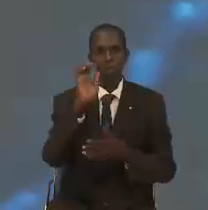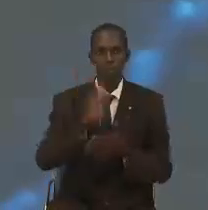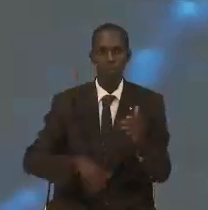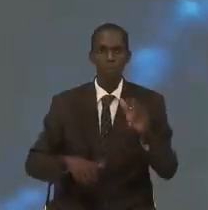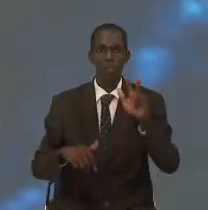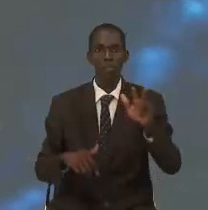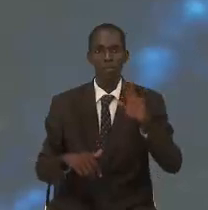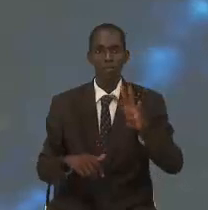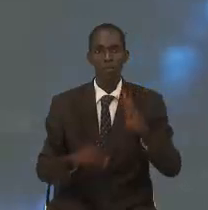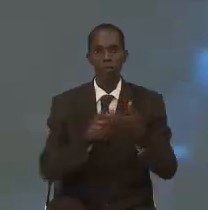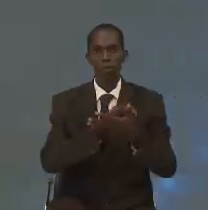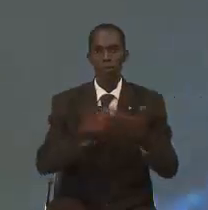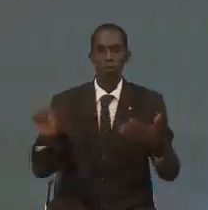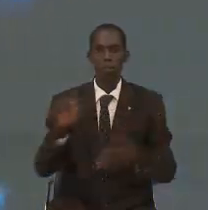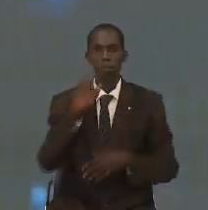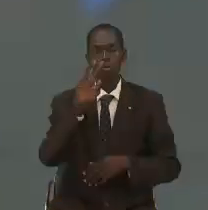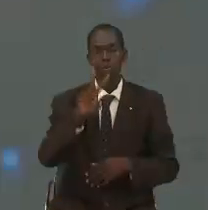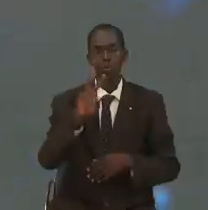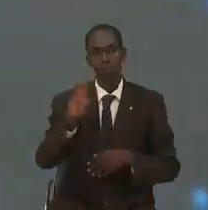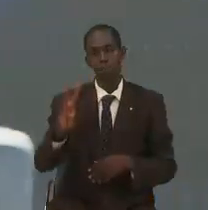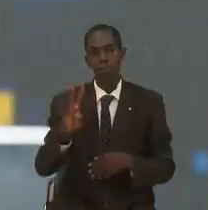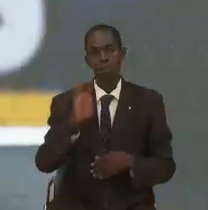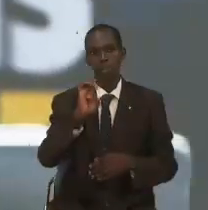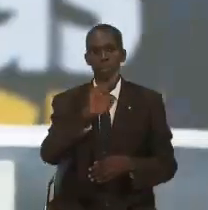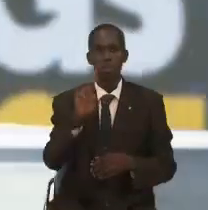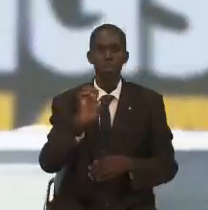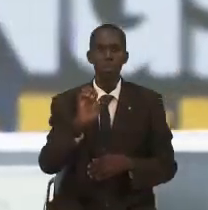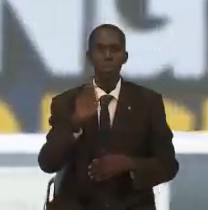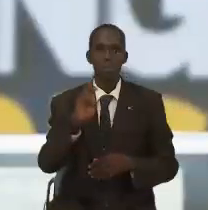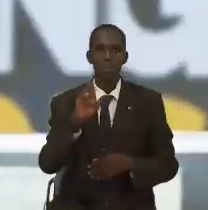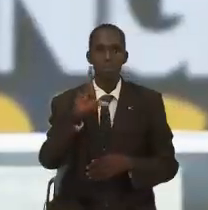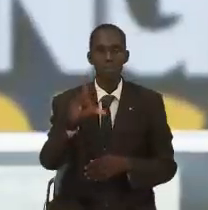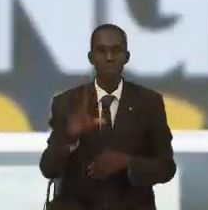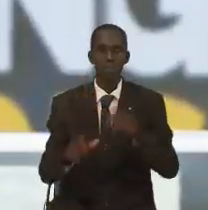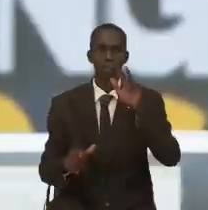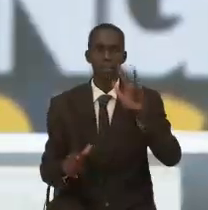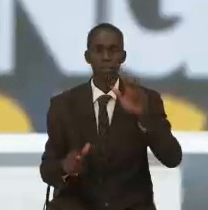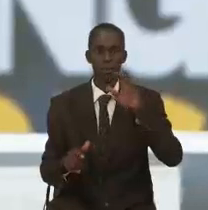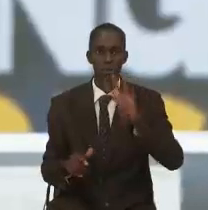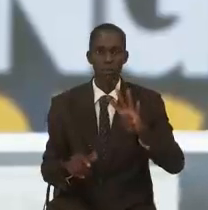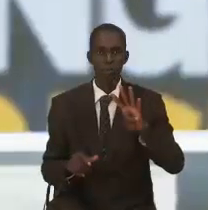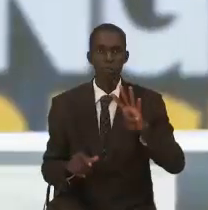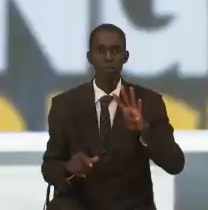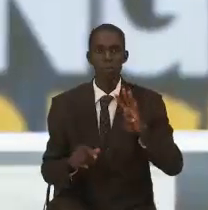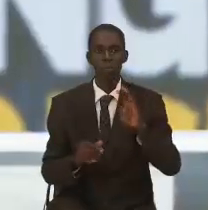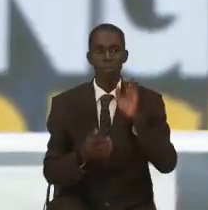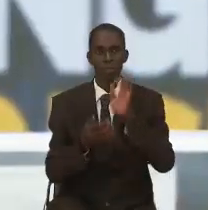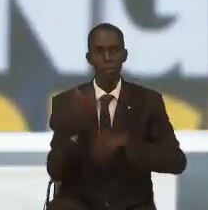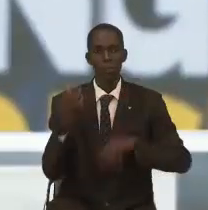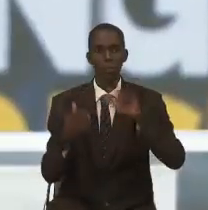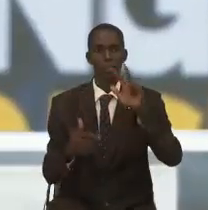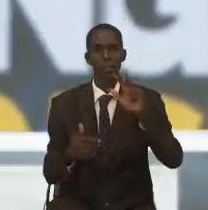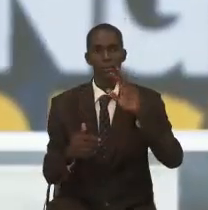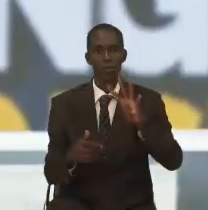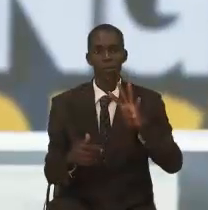verse 26. Ezekiel chapter 34. Chapter 34. And